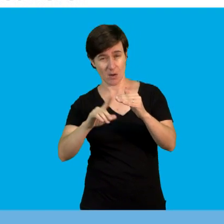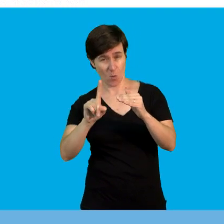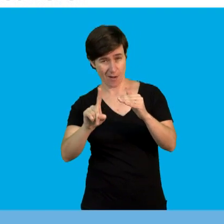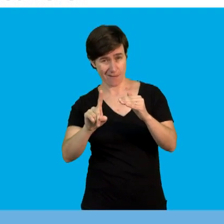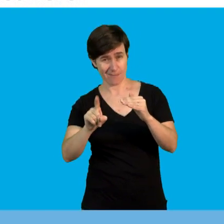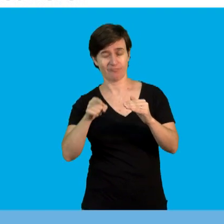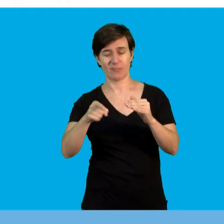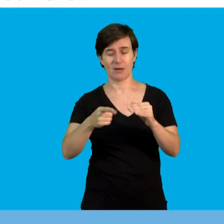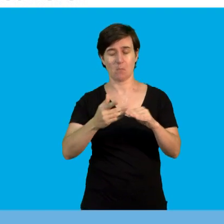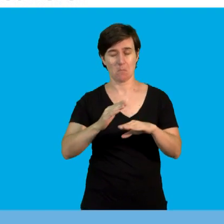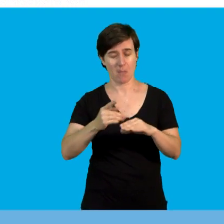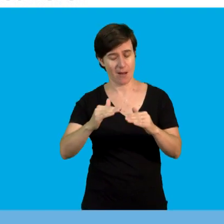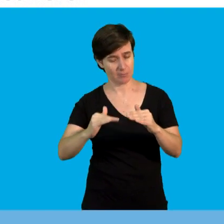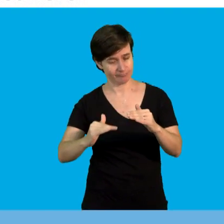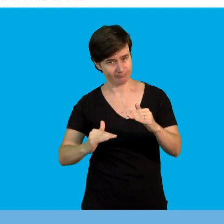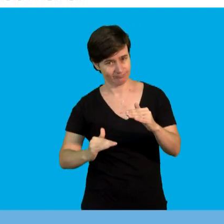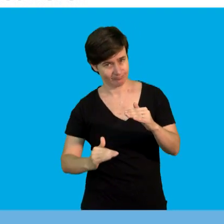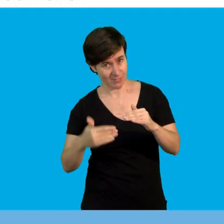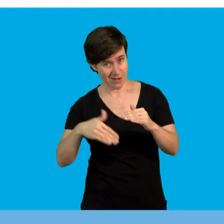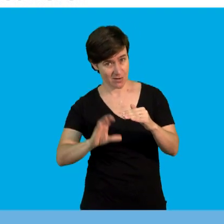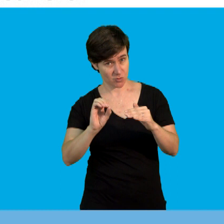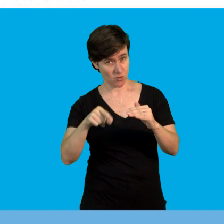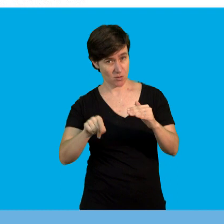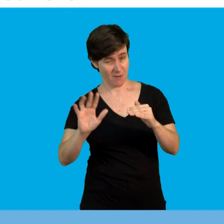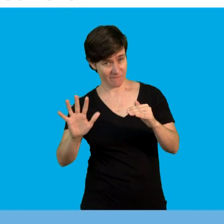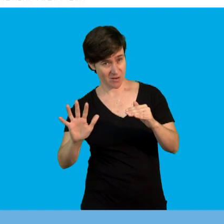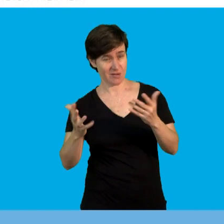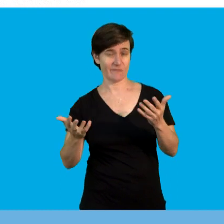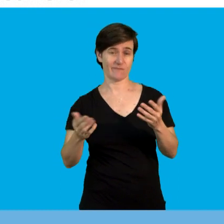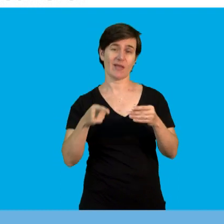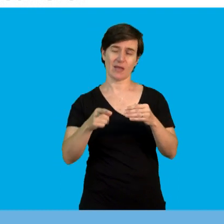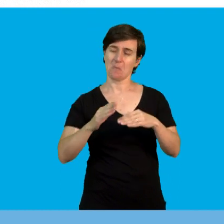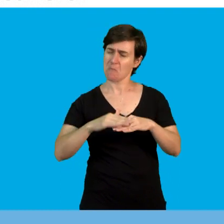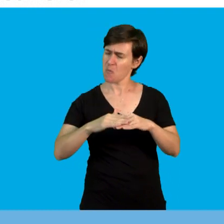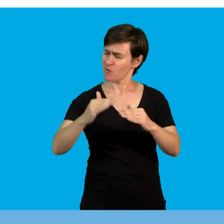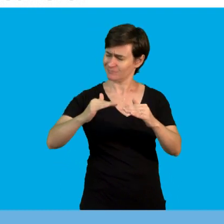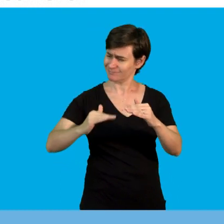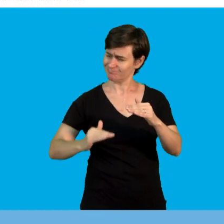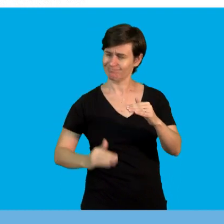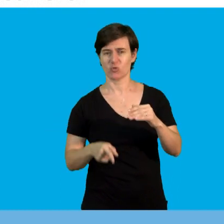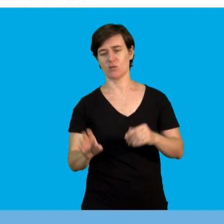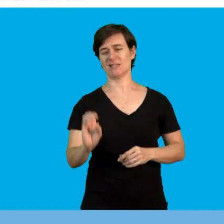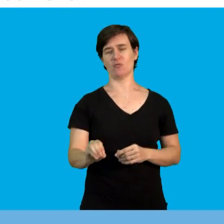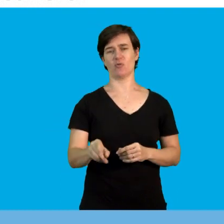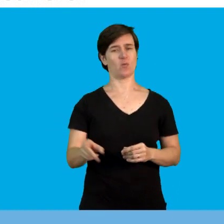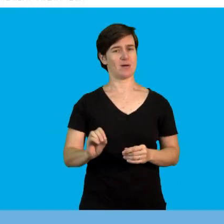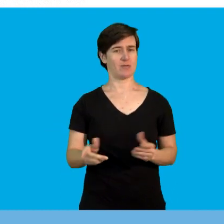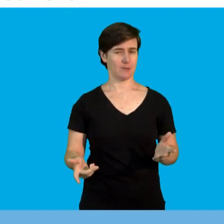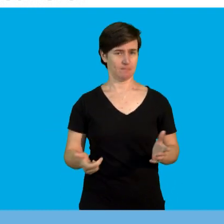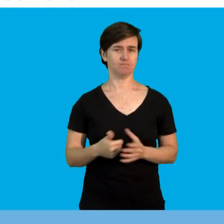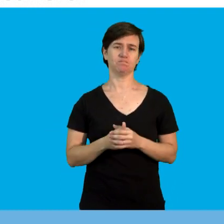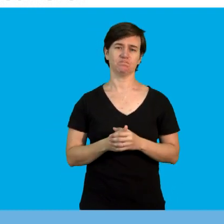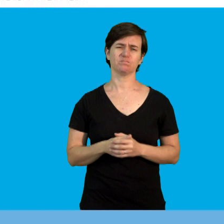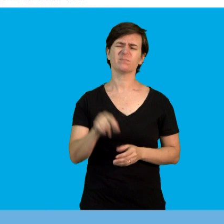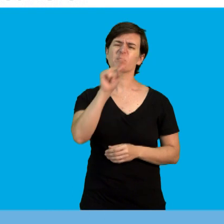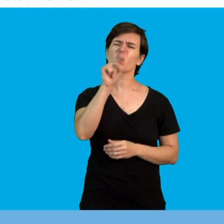1 volts, and then further decrease to 0.5 volts or below 0.5 volts until it reached 0.